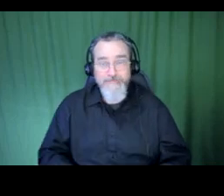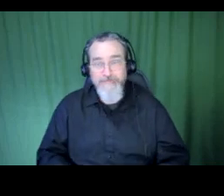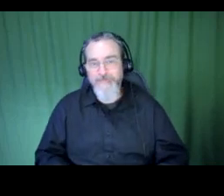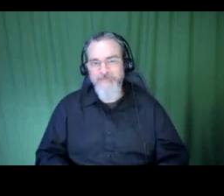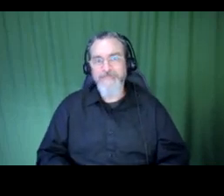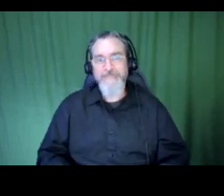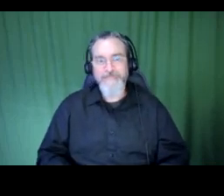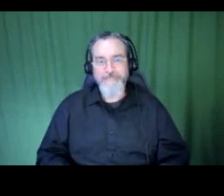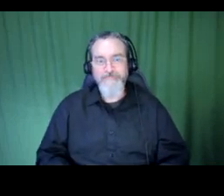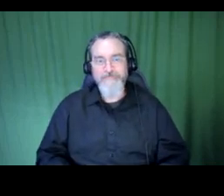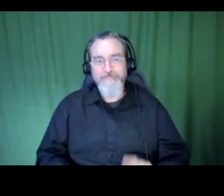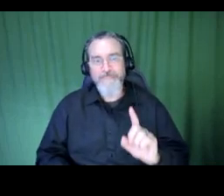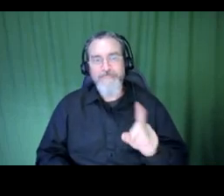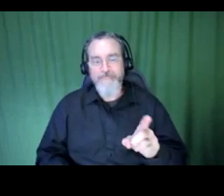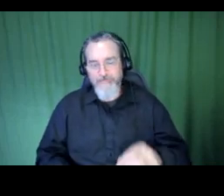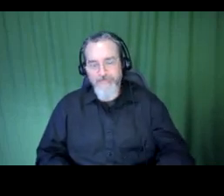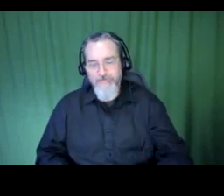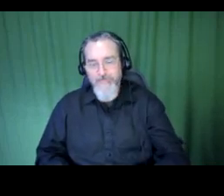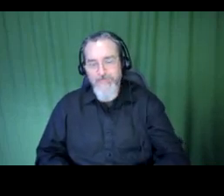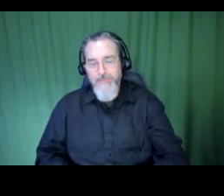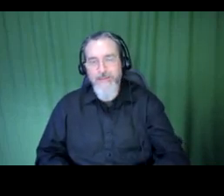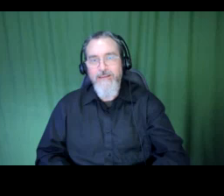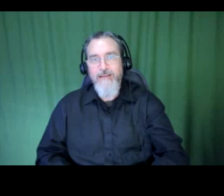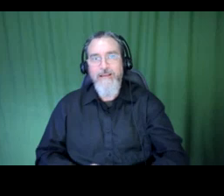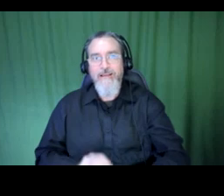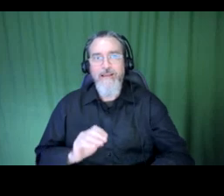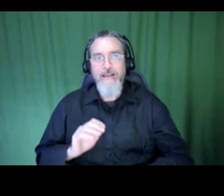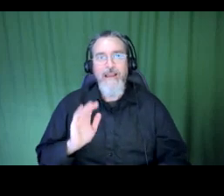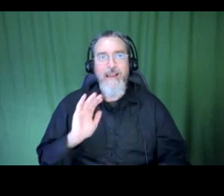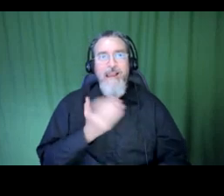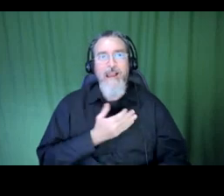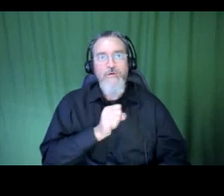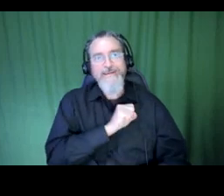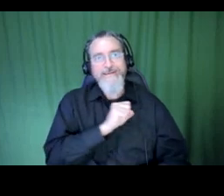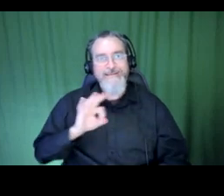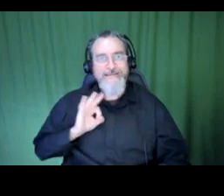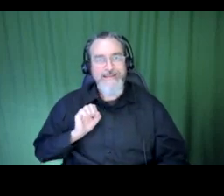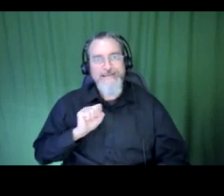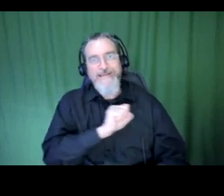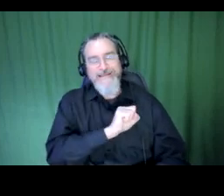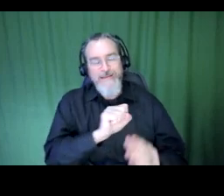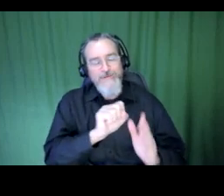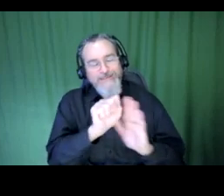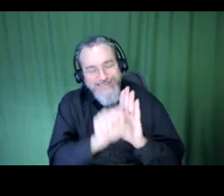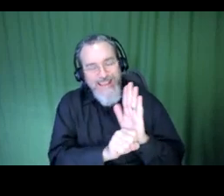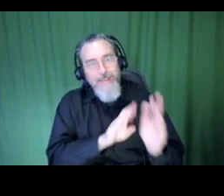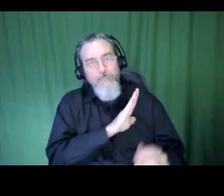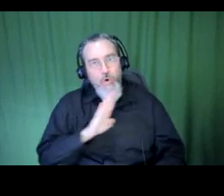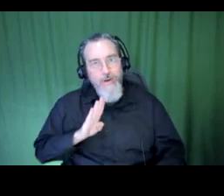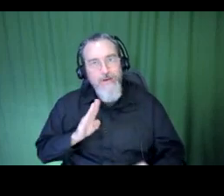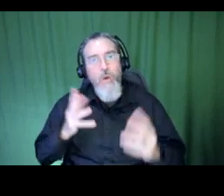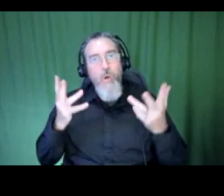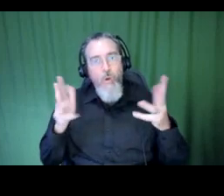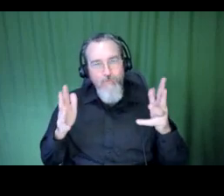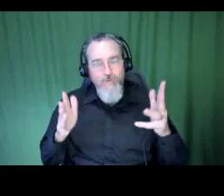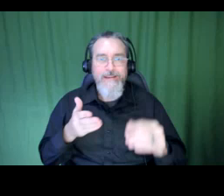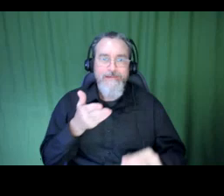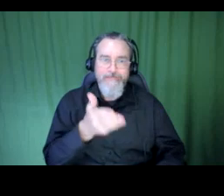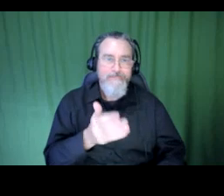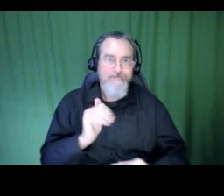This is our larger network. The state board is already well positioned to be a backbone as we oversee the 34